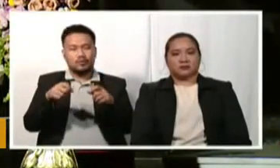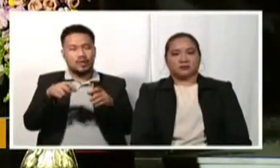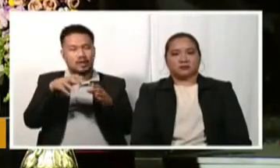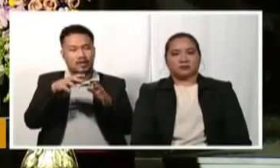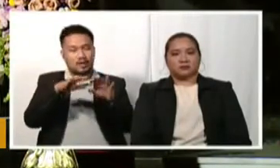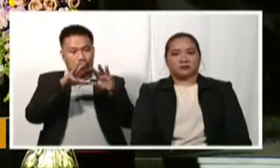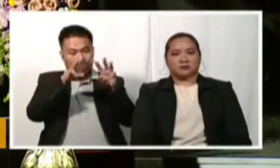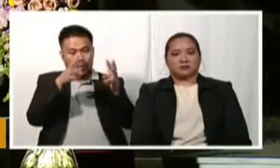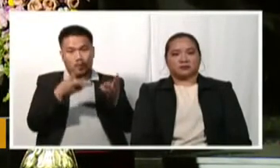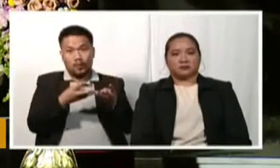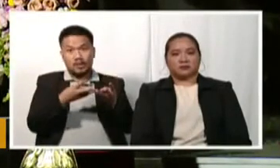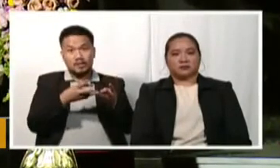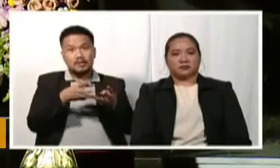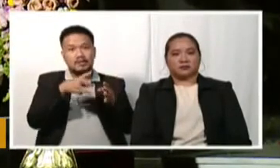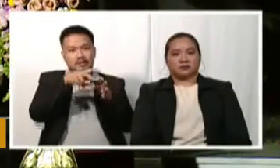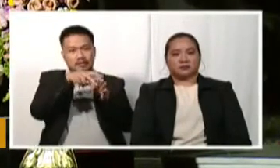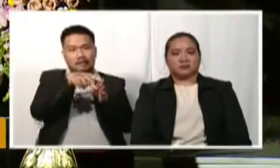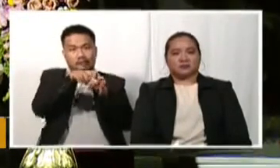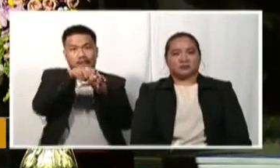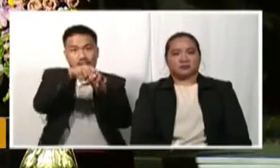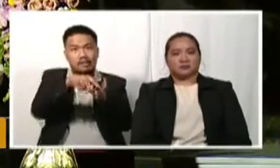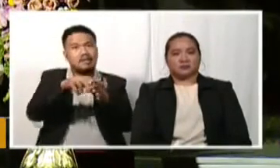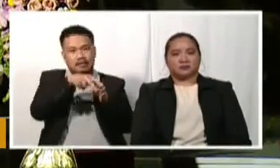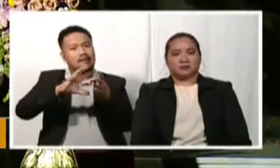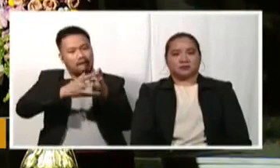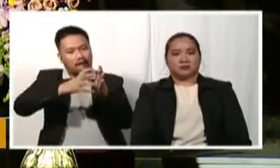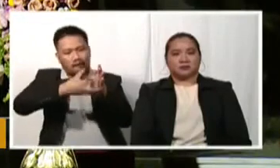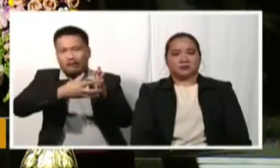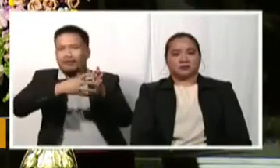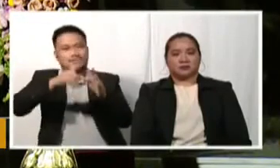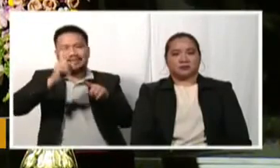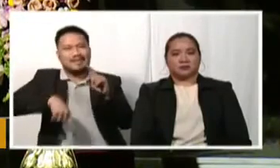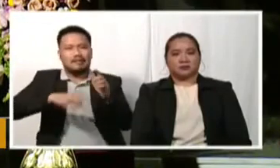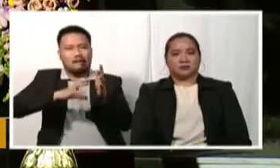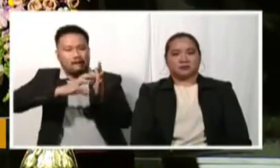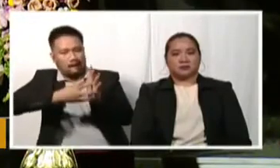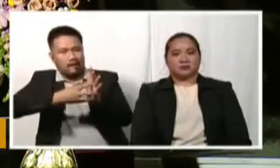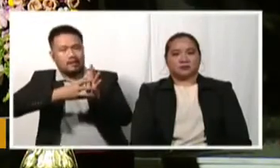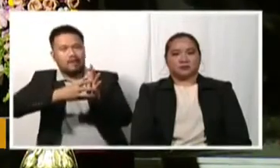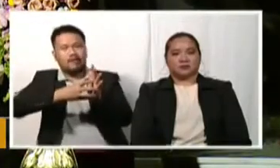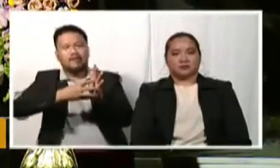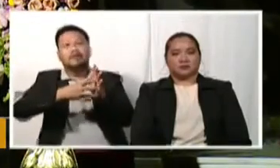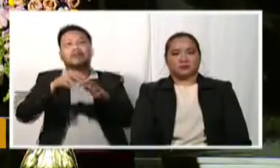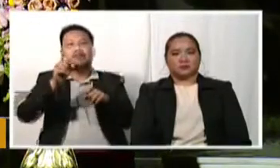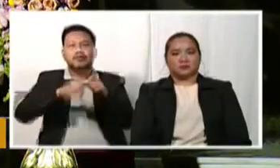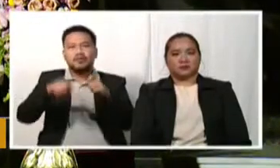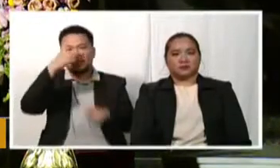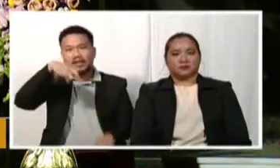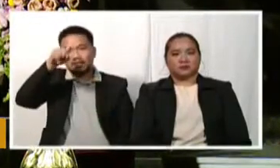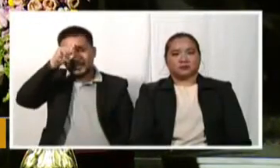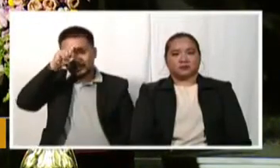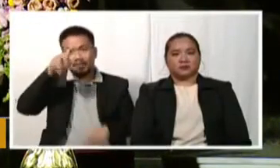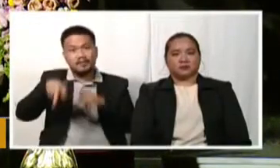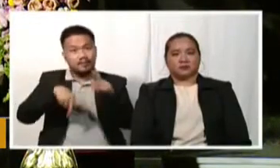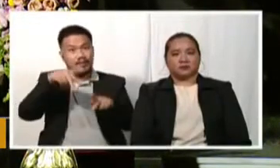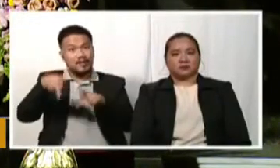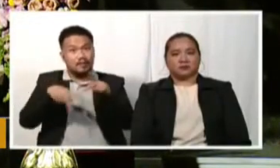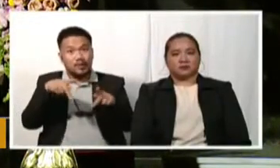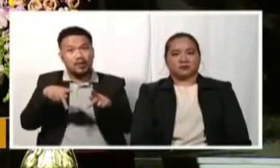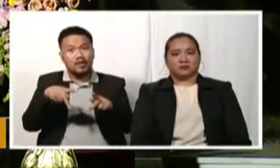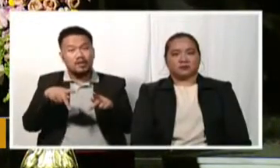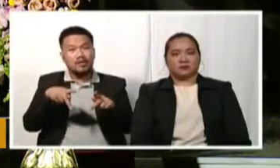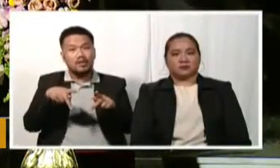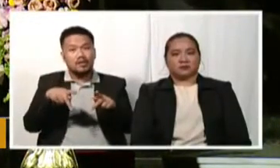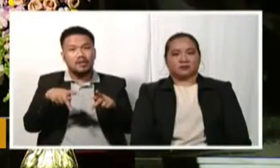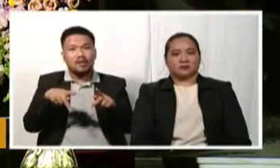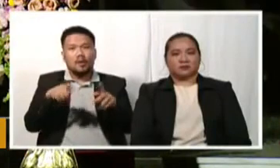wheels that they could hardly drive. With that, the Egyptians